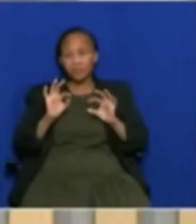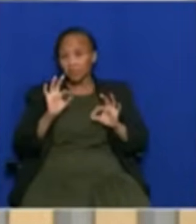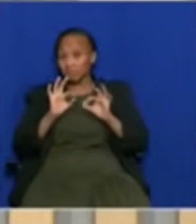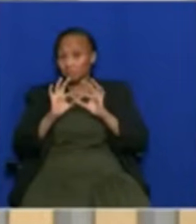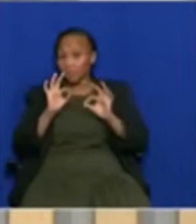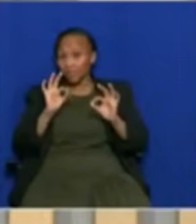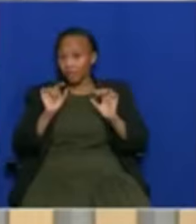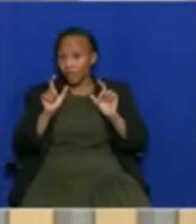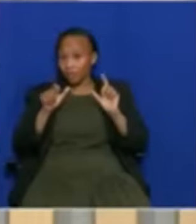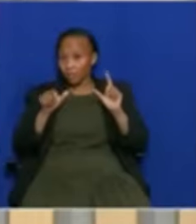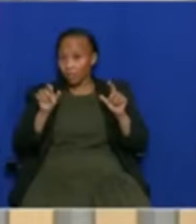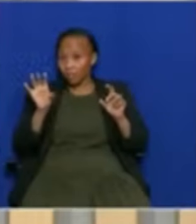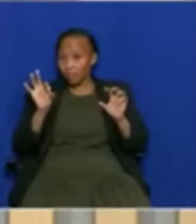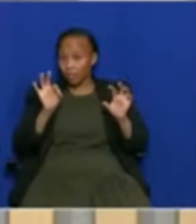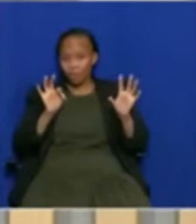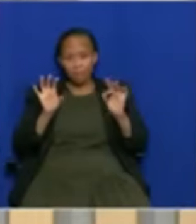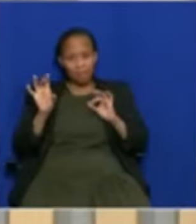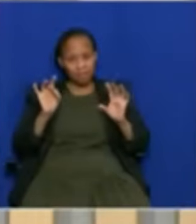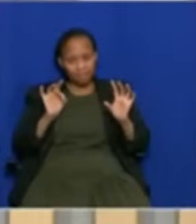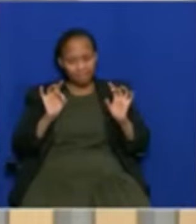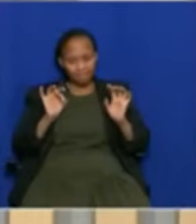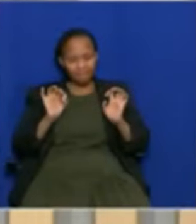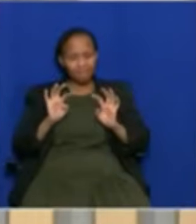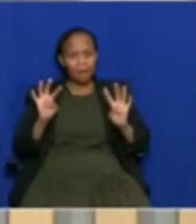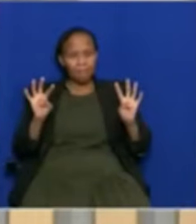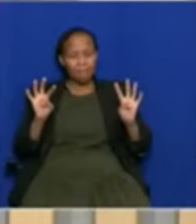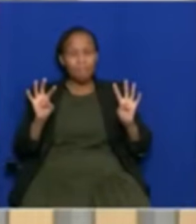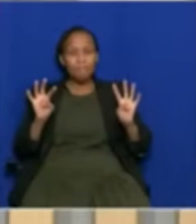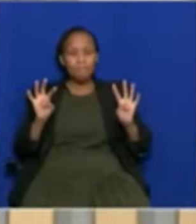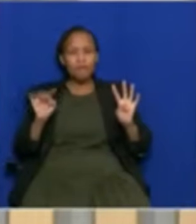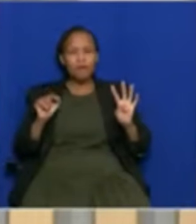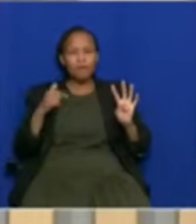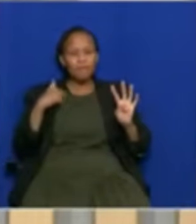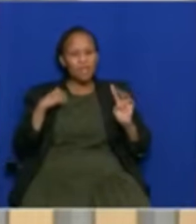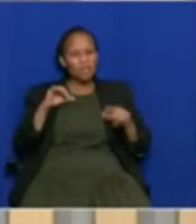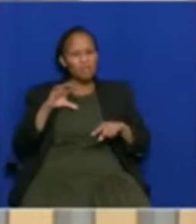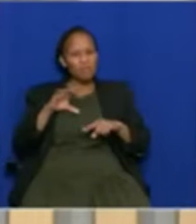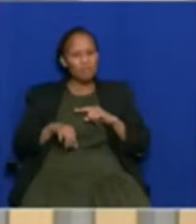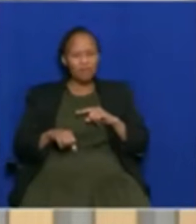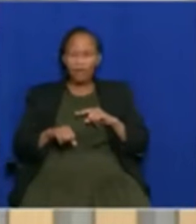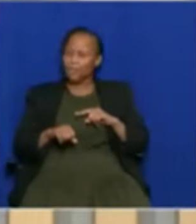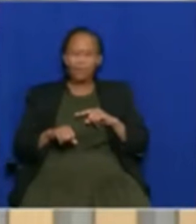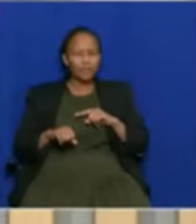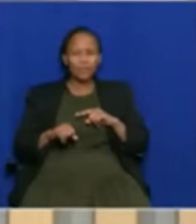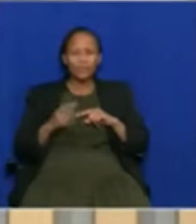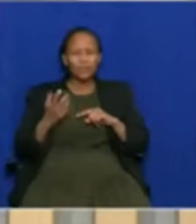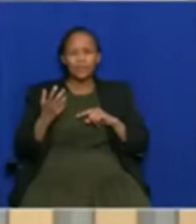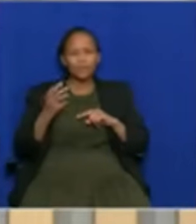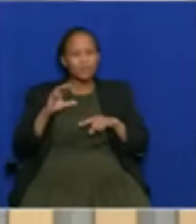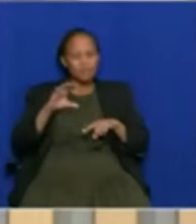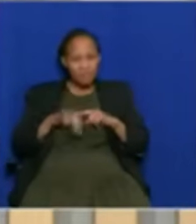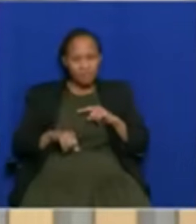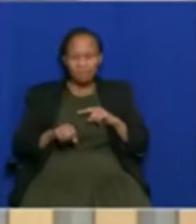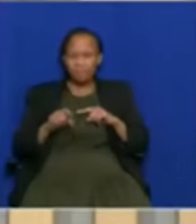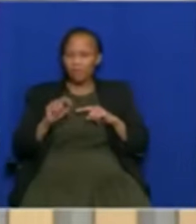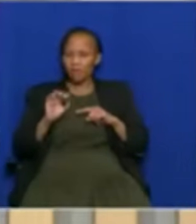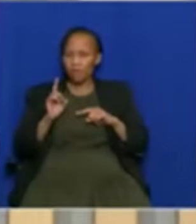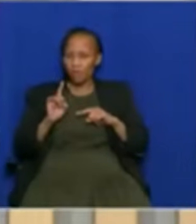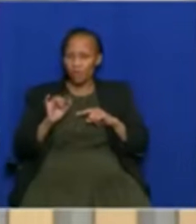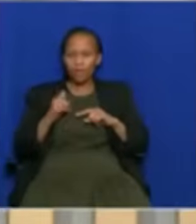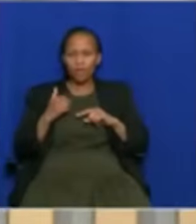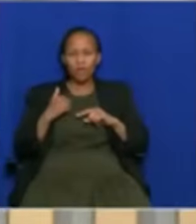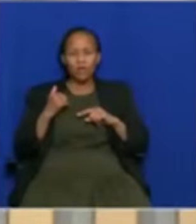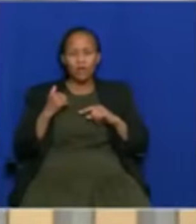that's what I found, not as irregular, the start of what that led to the appointment